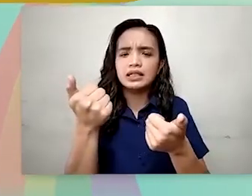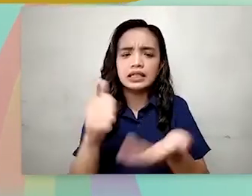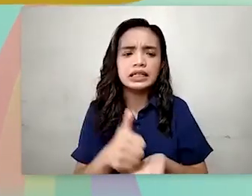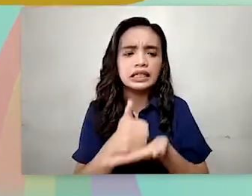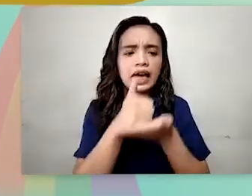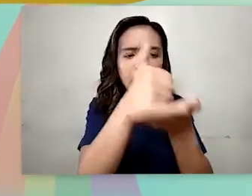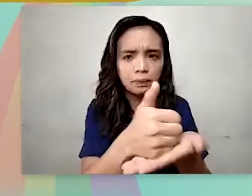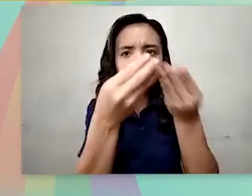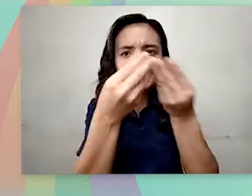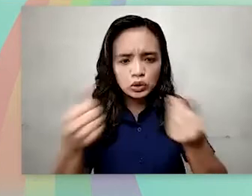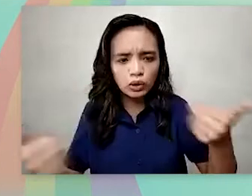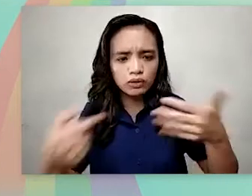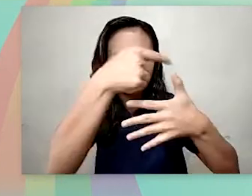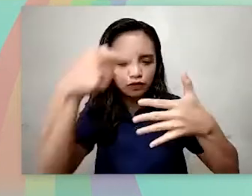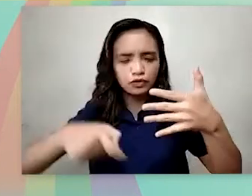these identified needs?